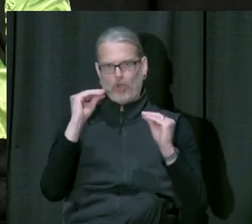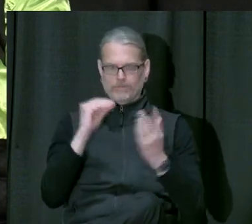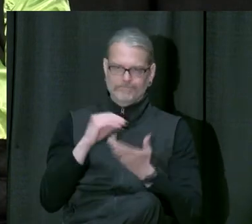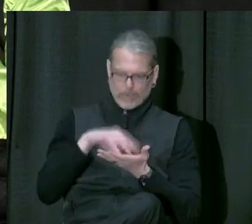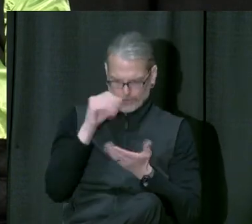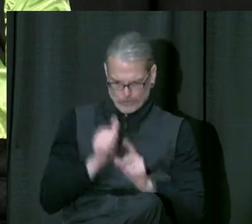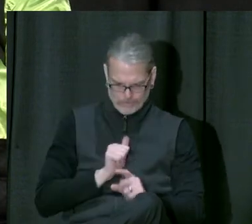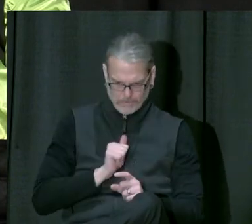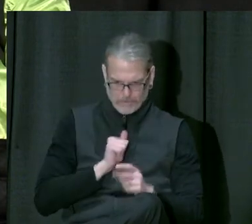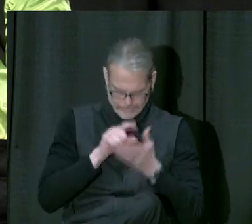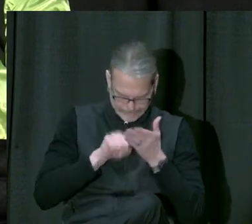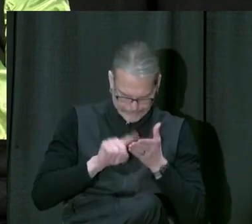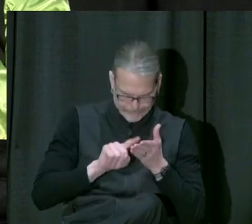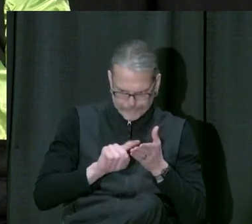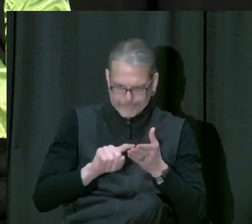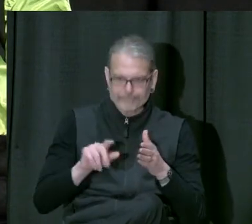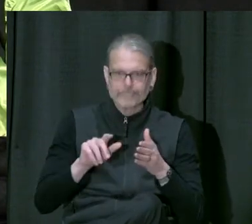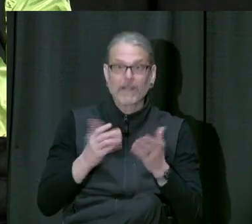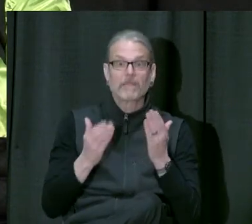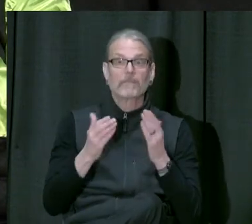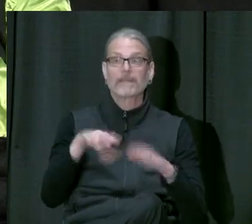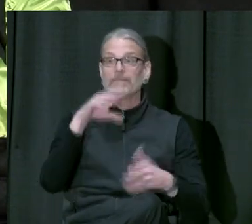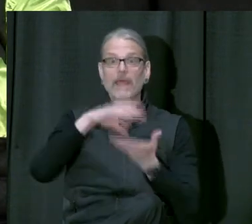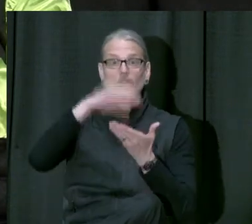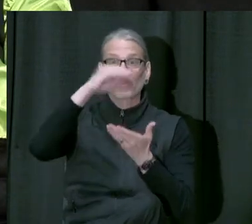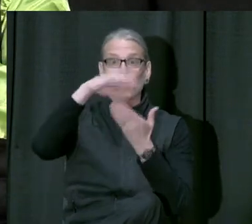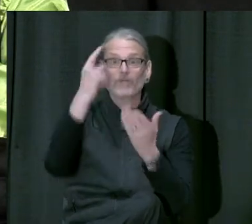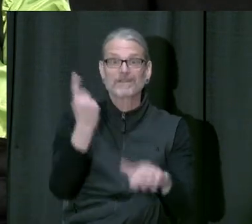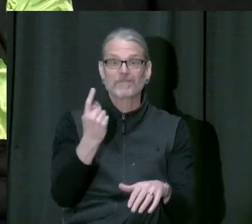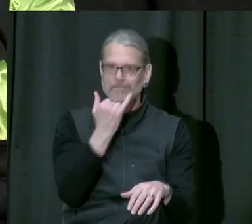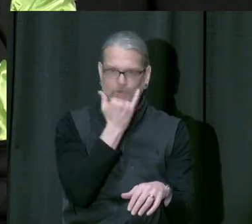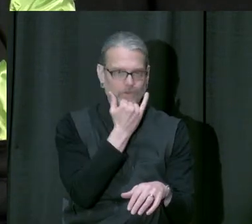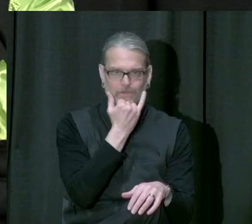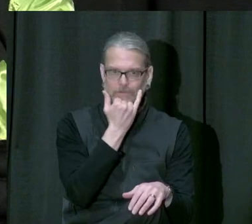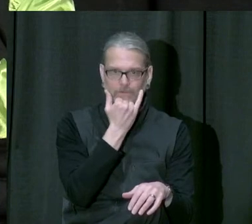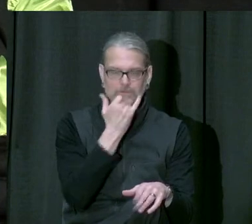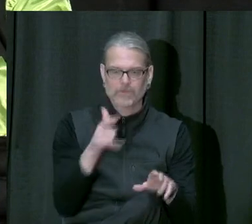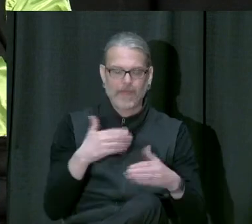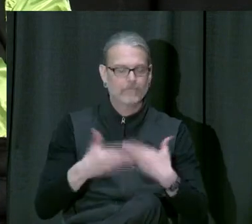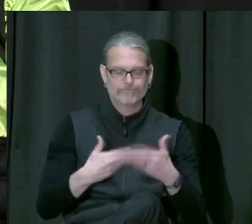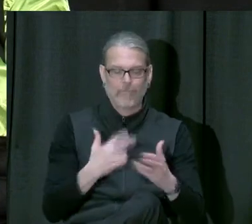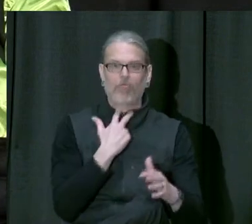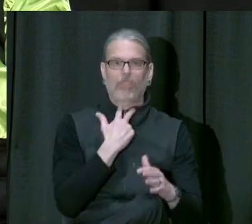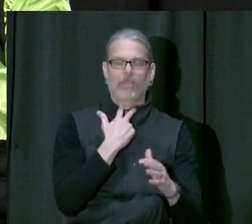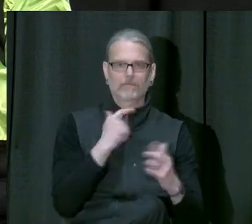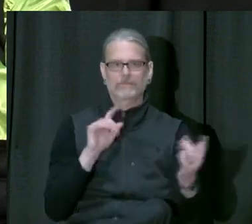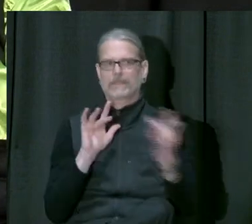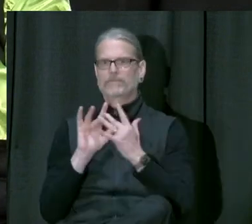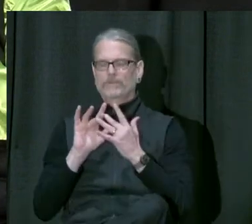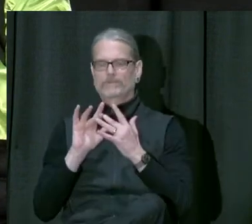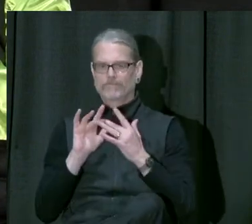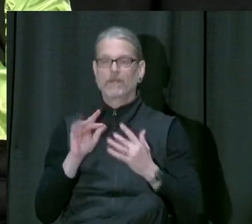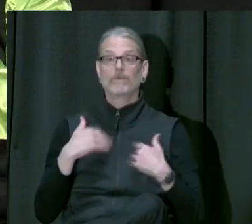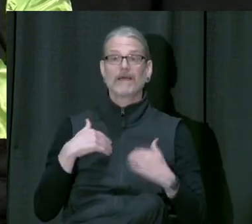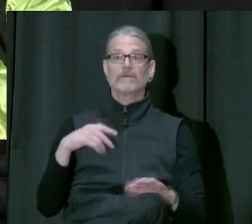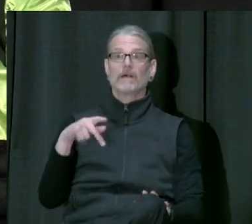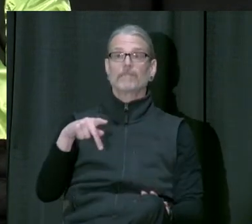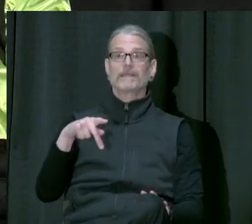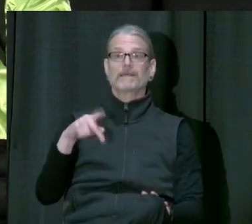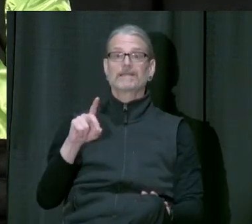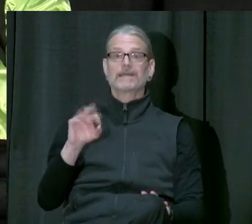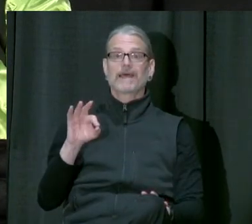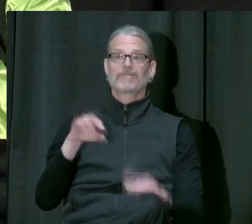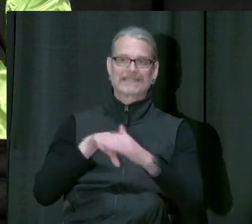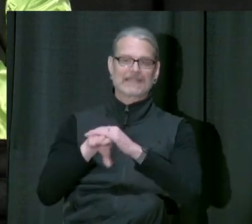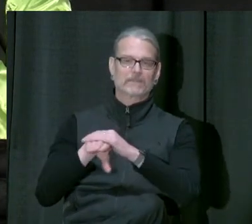of things that aren't quite correct. And so when they get stuck, they come to one of us. We have a PDF accessibility Facebook group